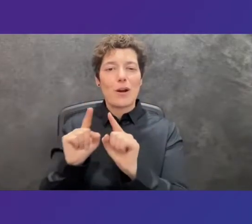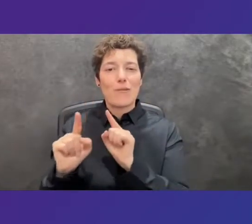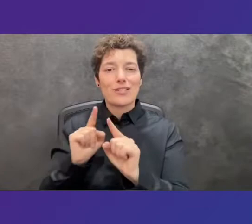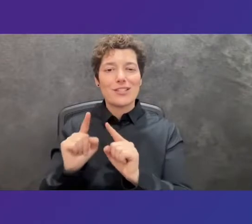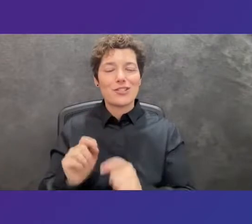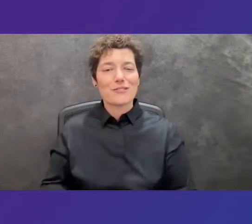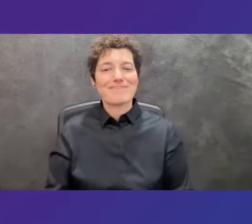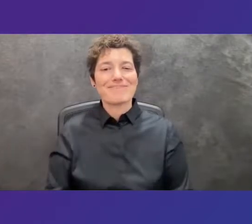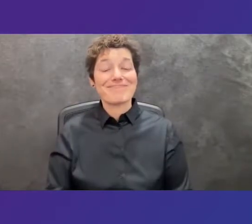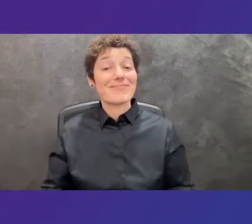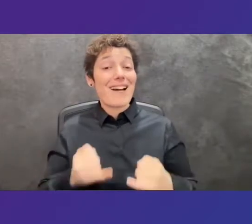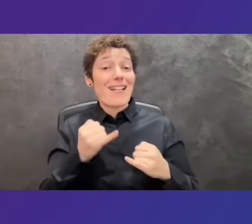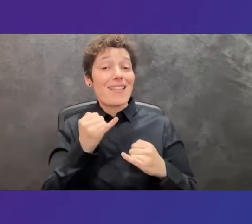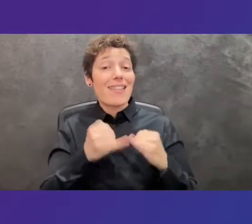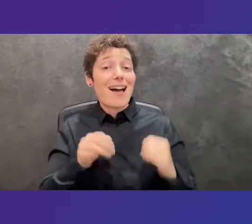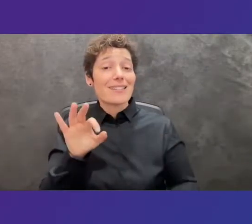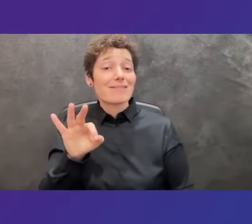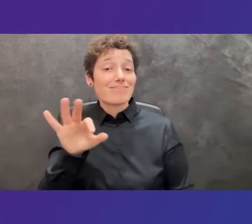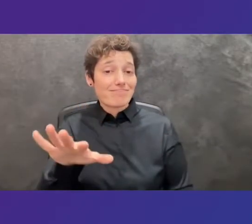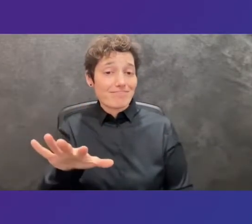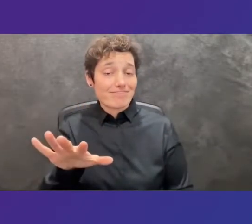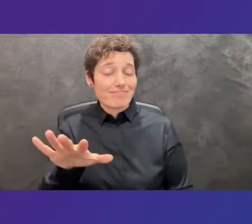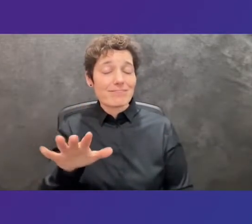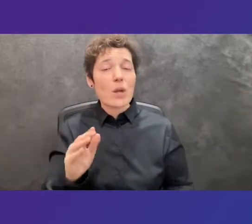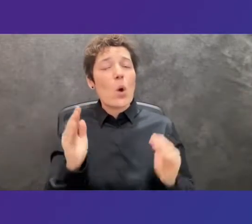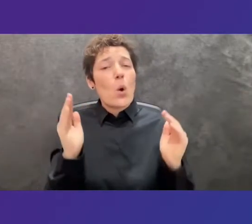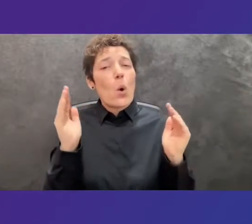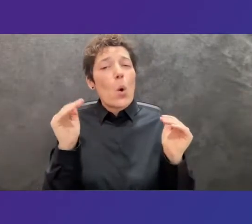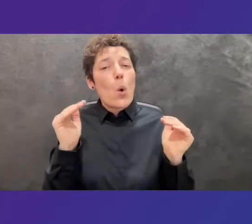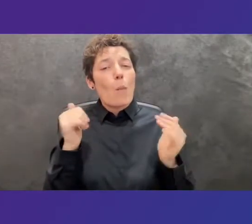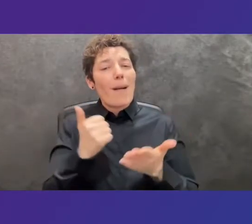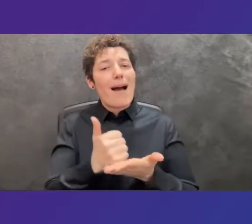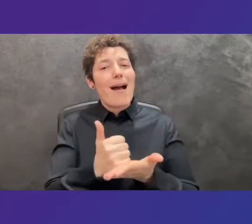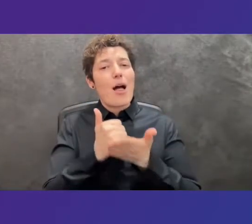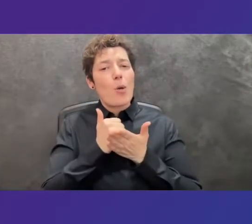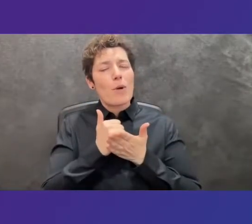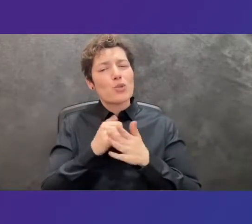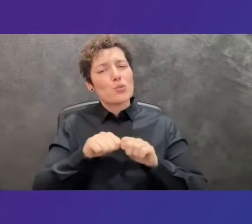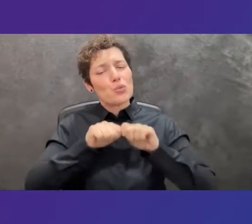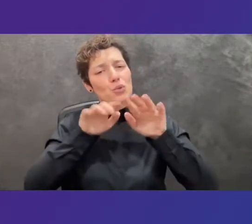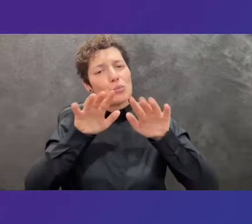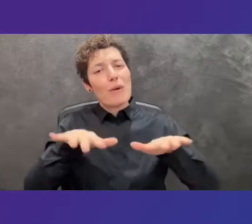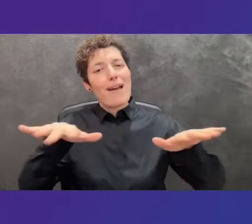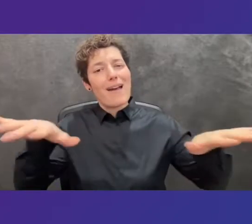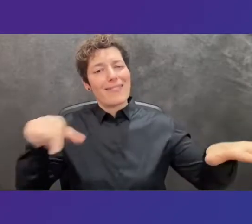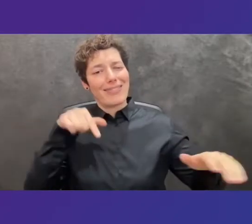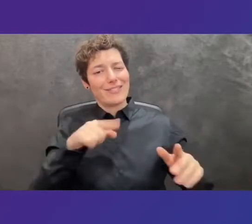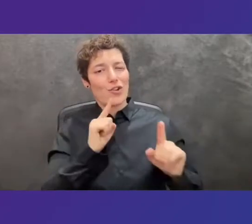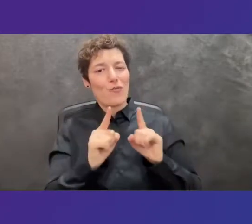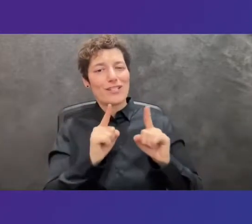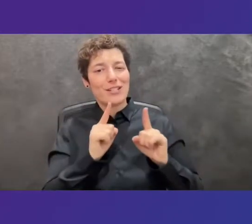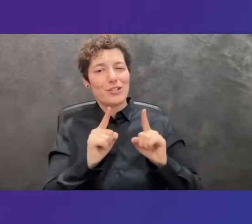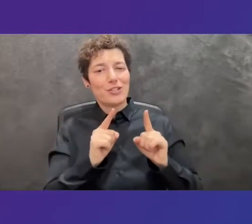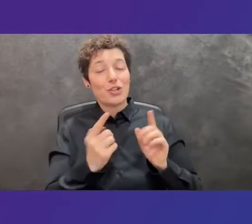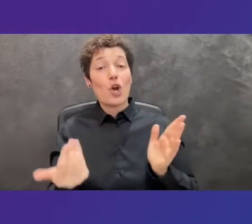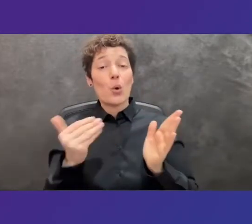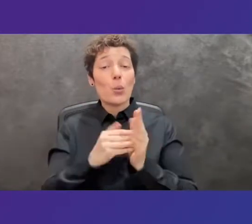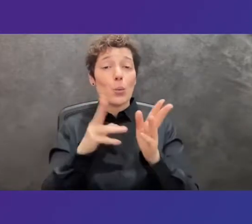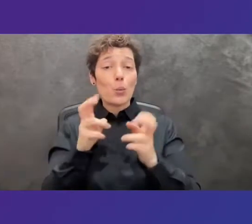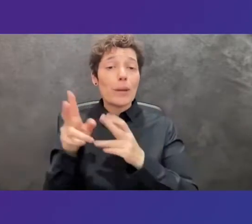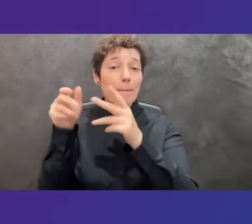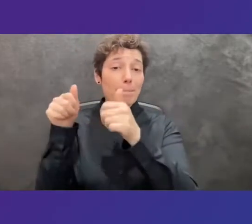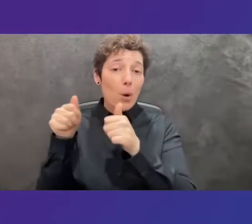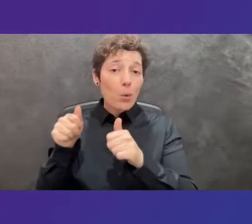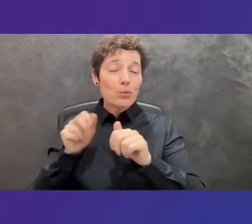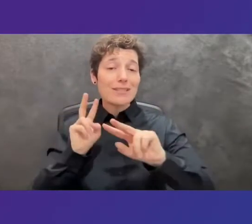Lastly, we hope you will help us to amplify these conversations. Repost, tag us, and share your